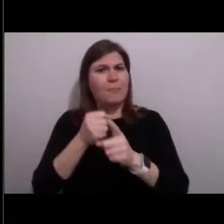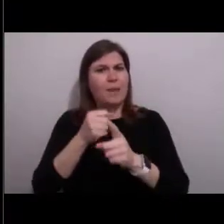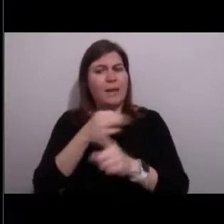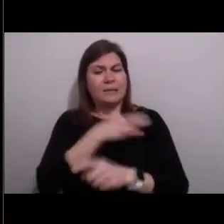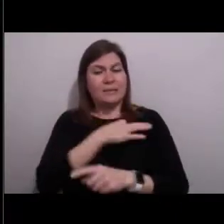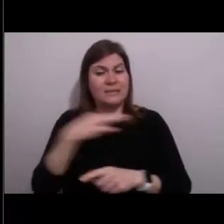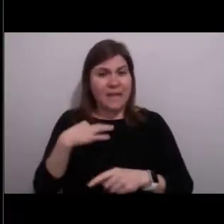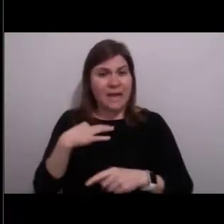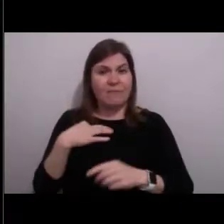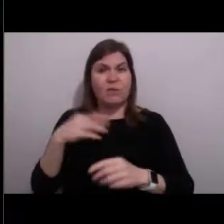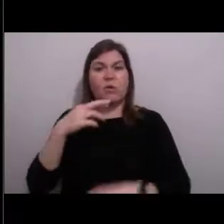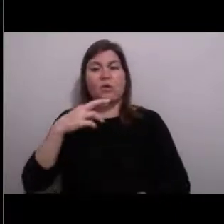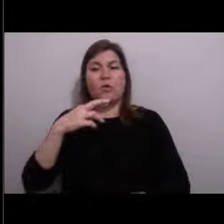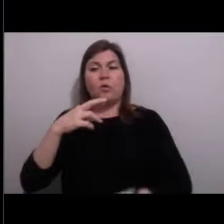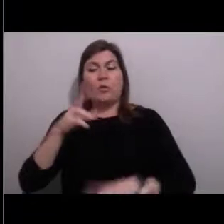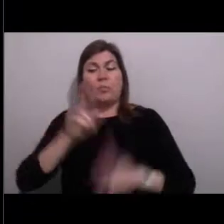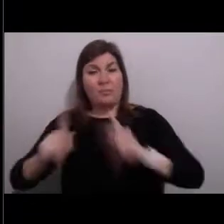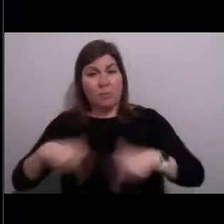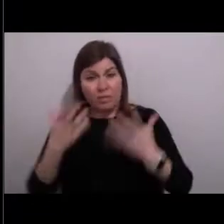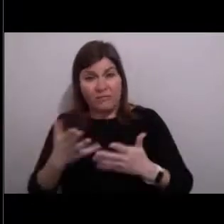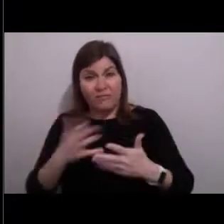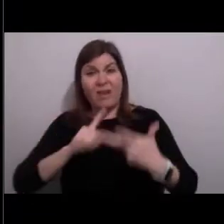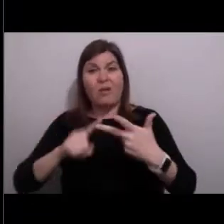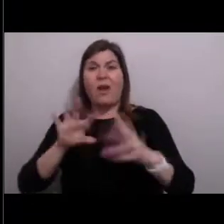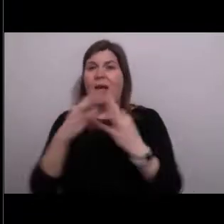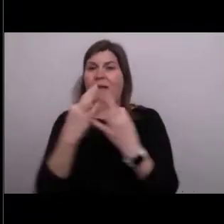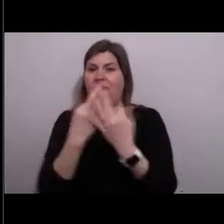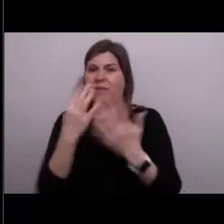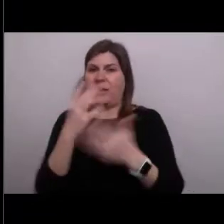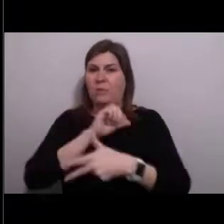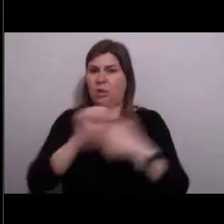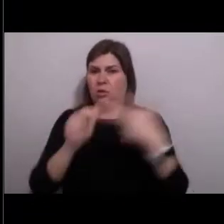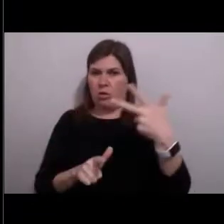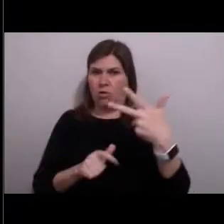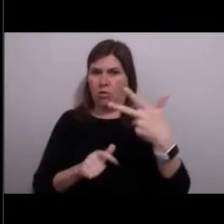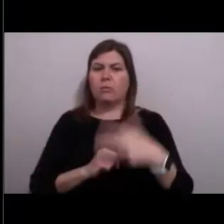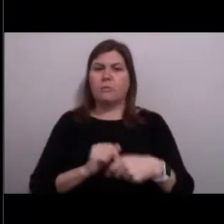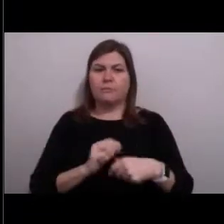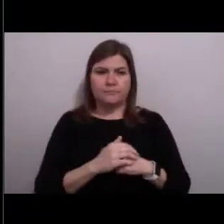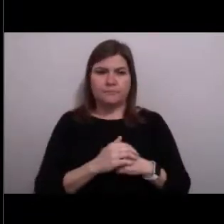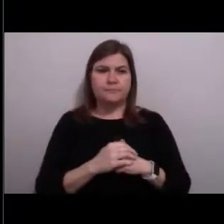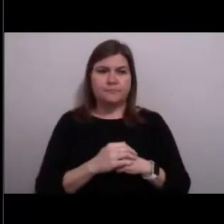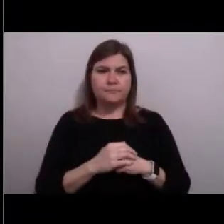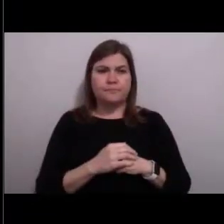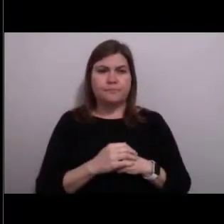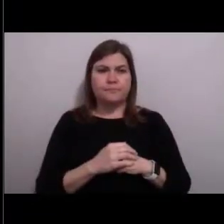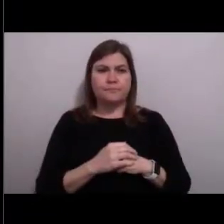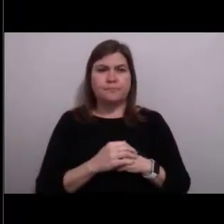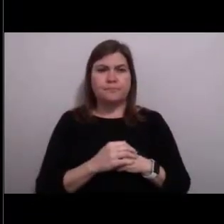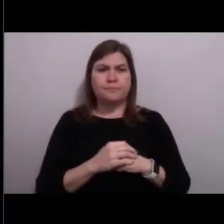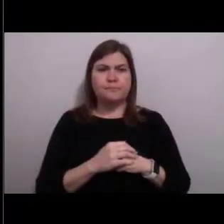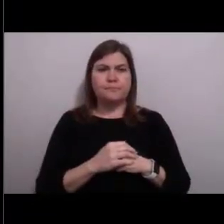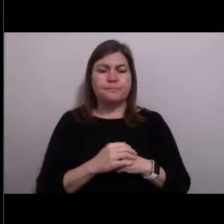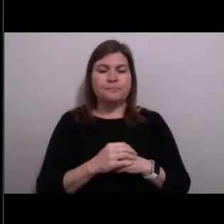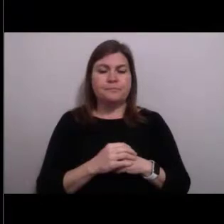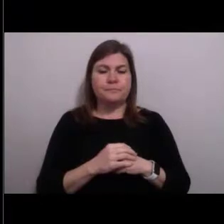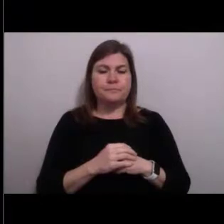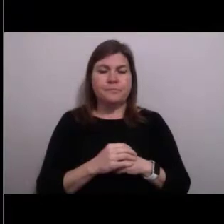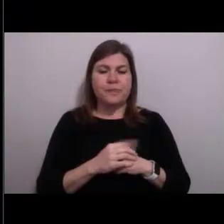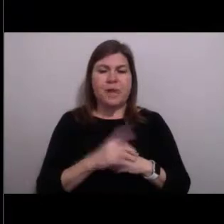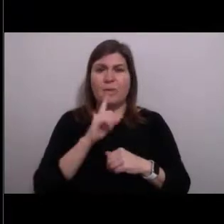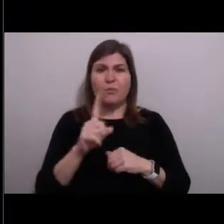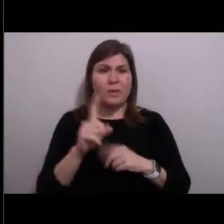uneven application of visiting rules I just mentioned, and then finally, you know, everything that we've seen as a result of COVID is really just